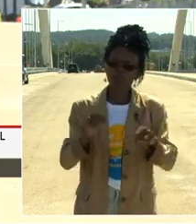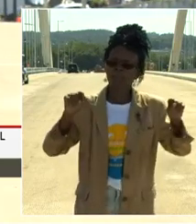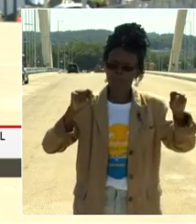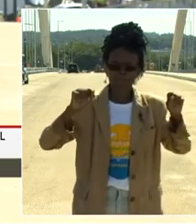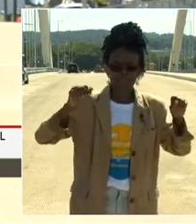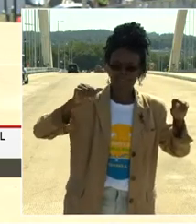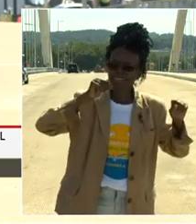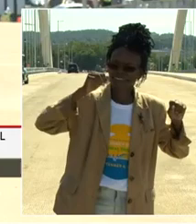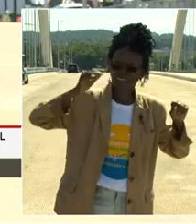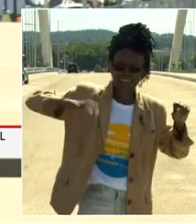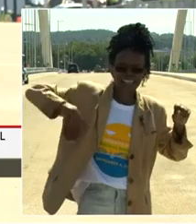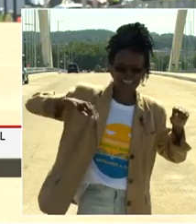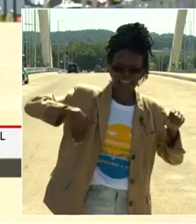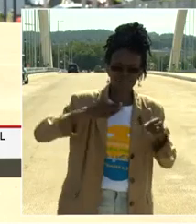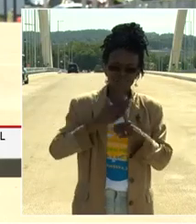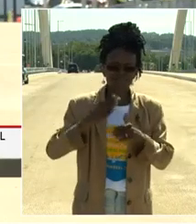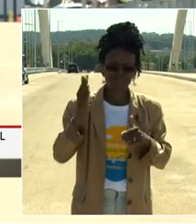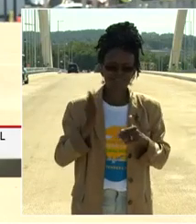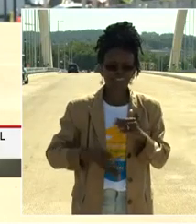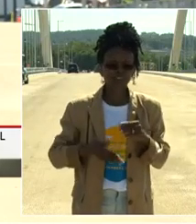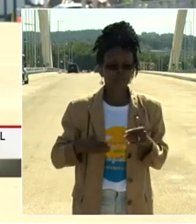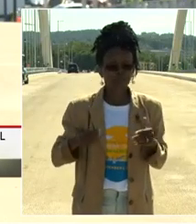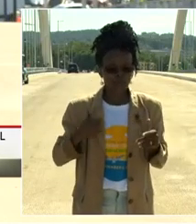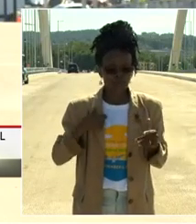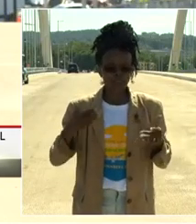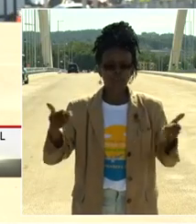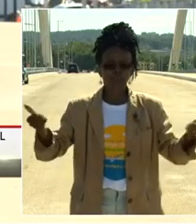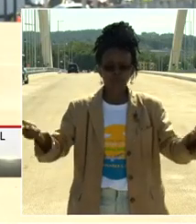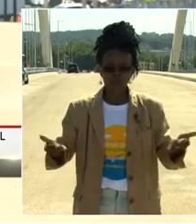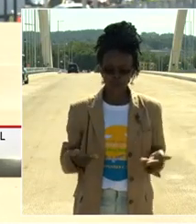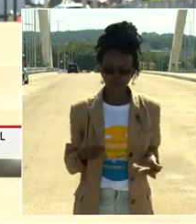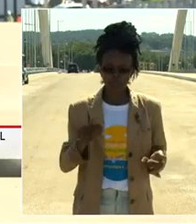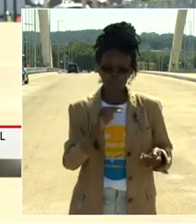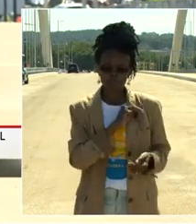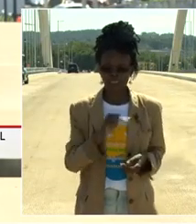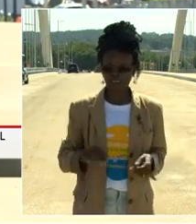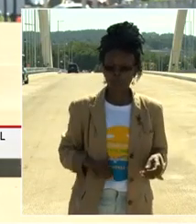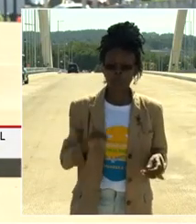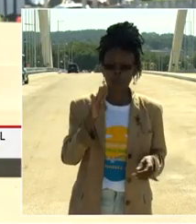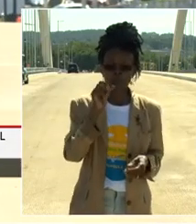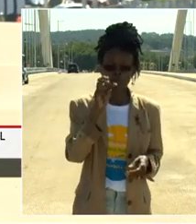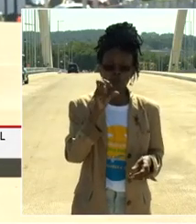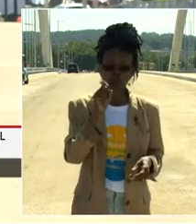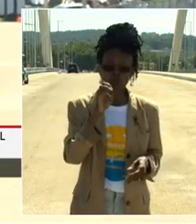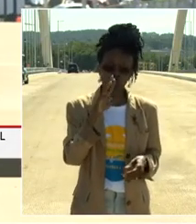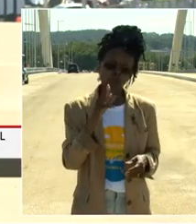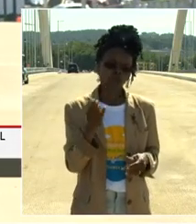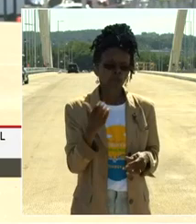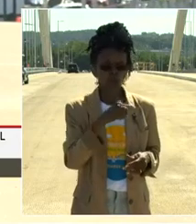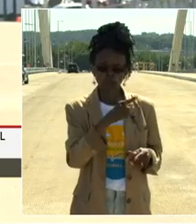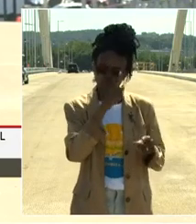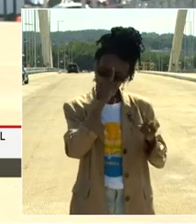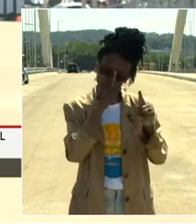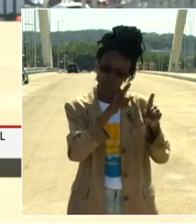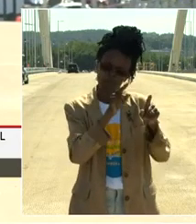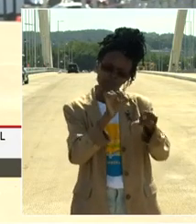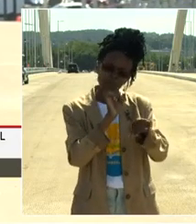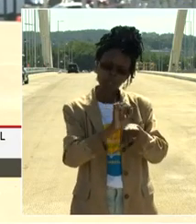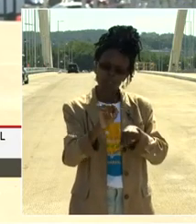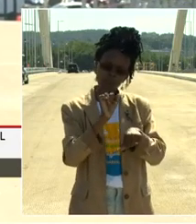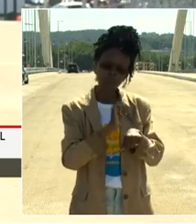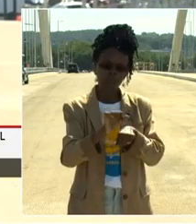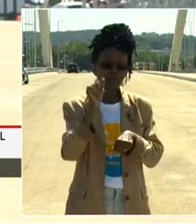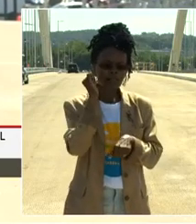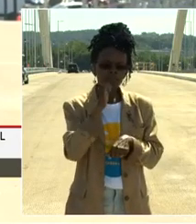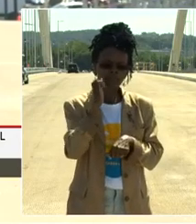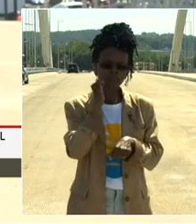to introduce D.C. Mayor Bowser, someone who lives that mission and who joins that struggle every day, particularly the